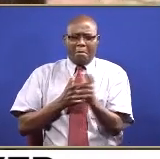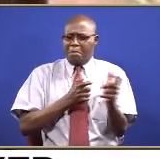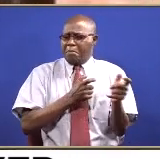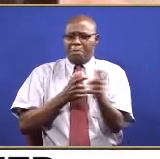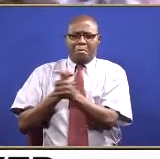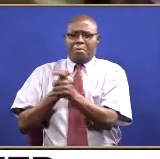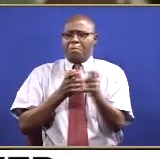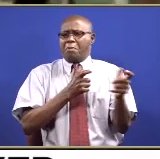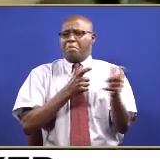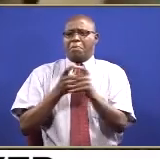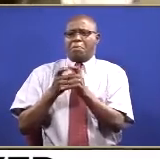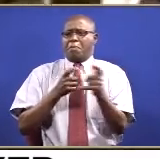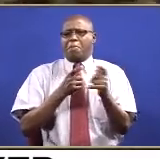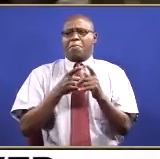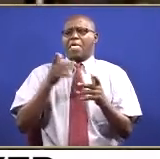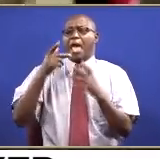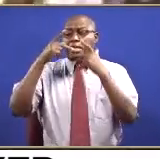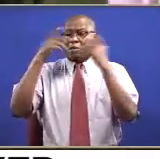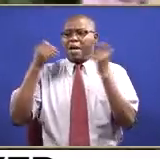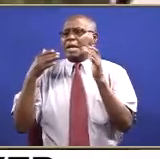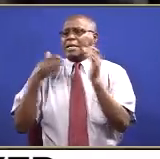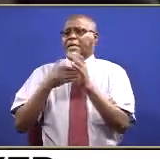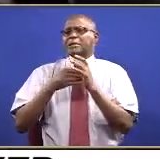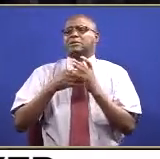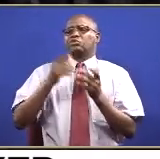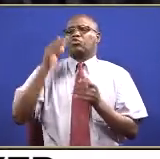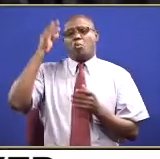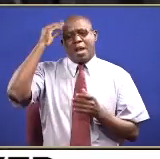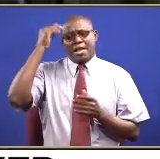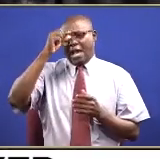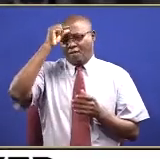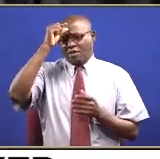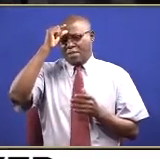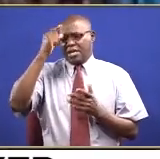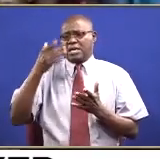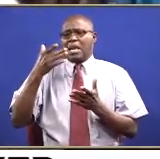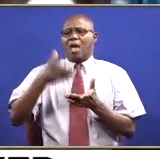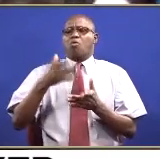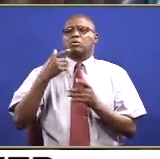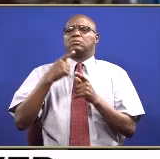deadly insurgency against Somalia's fragile central government for more than a decade. Al-Shabaab fighters